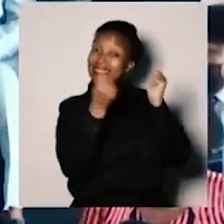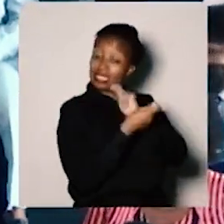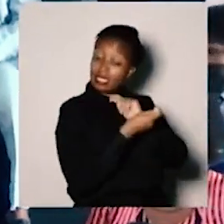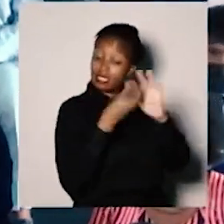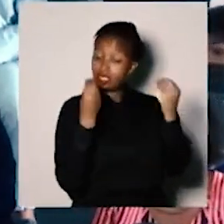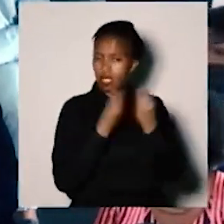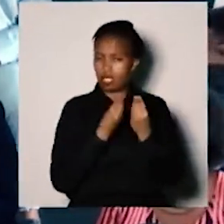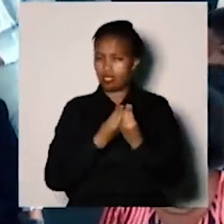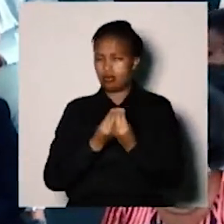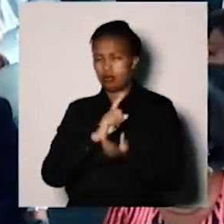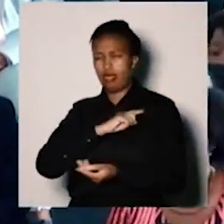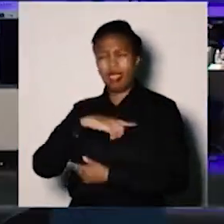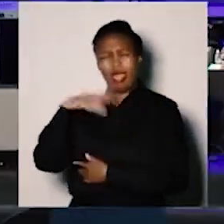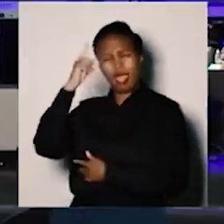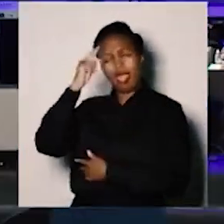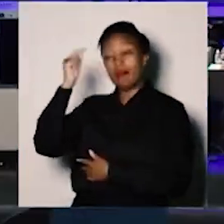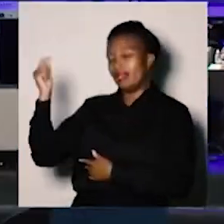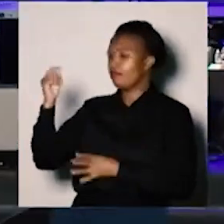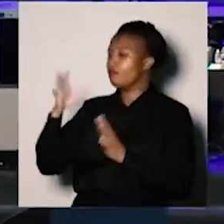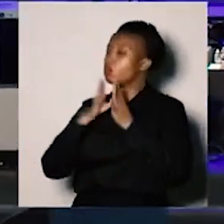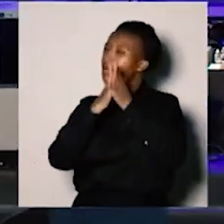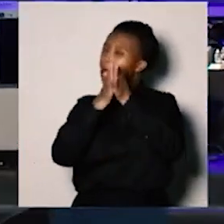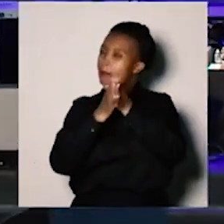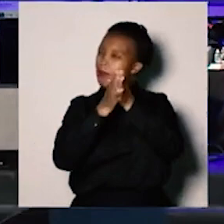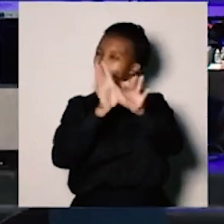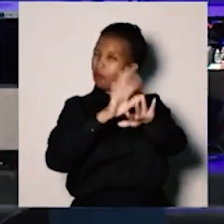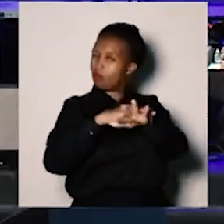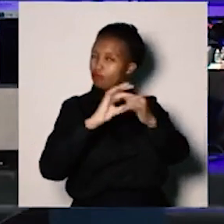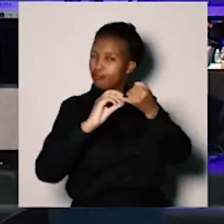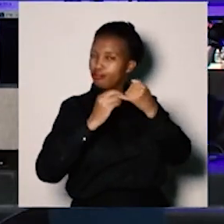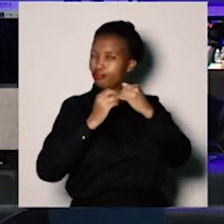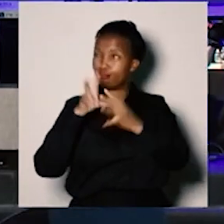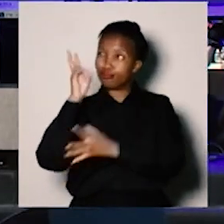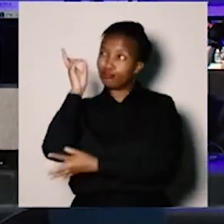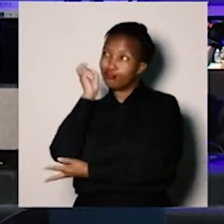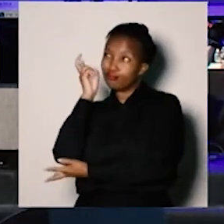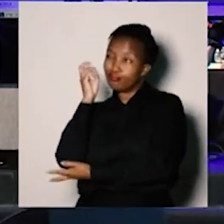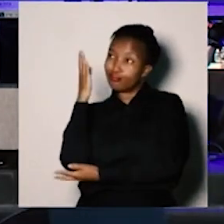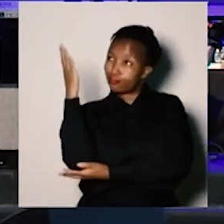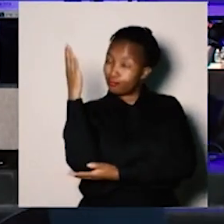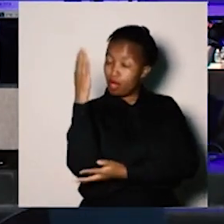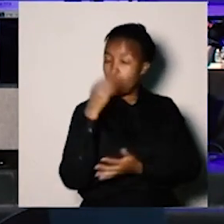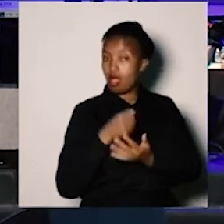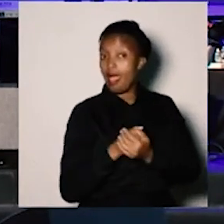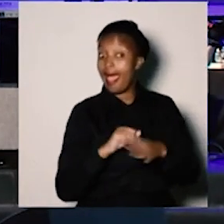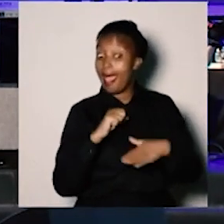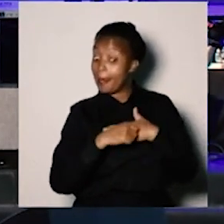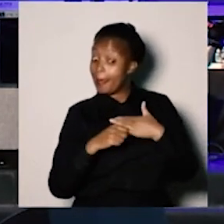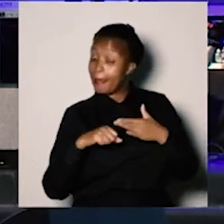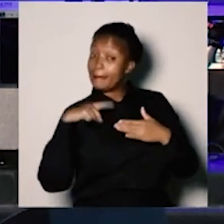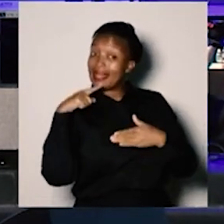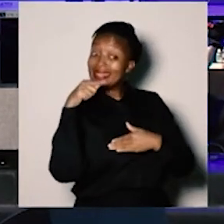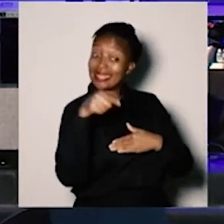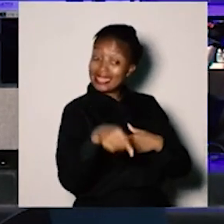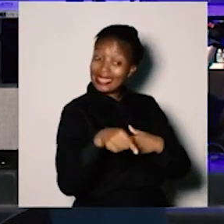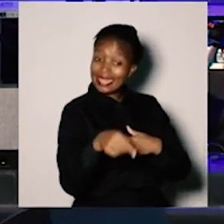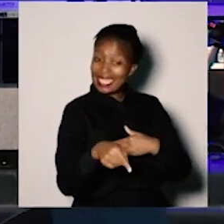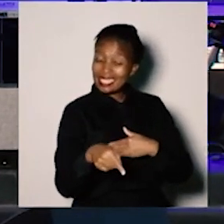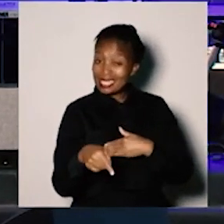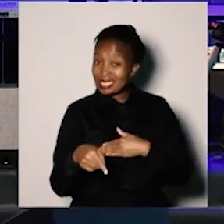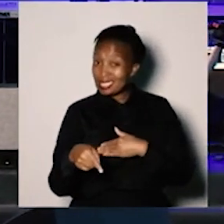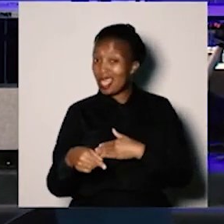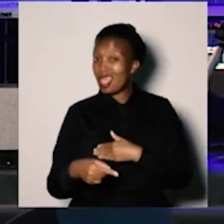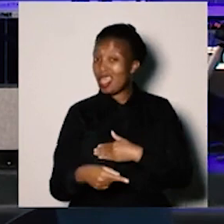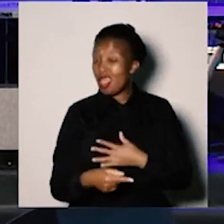Because I believe, as I've prayed and as I've tried to listen to God, this month is going to determine